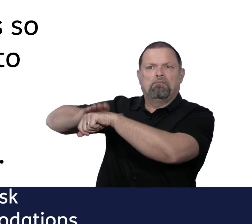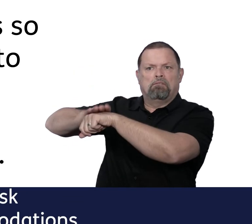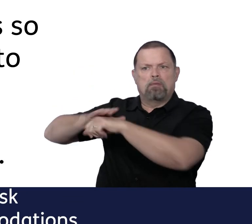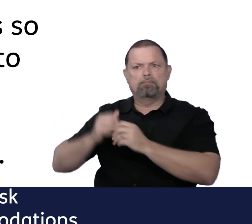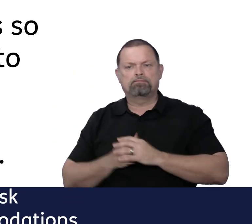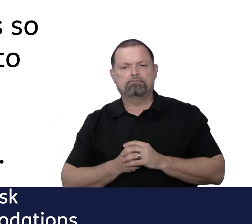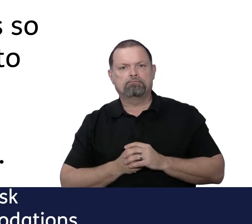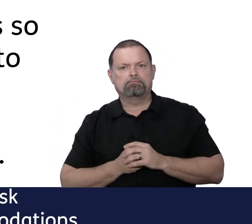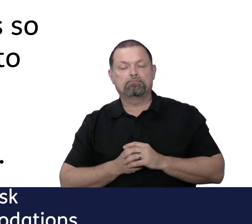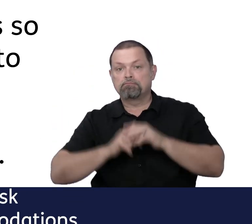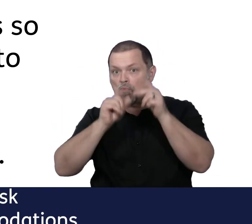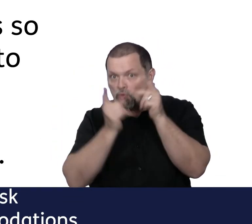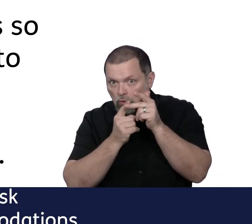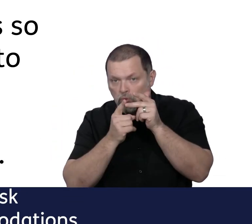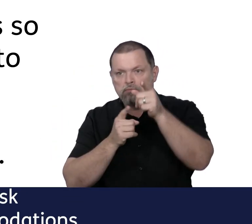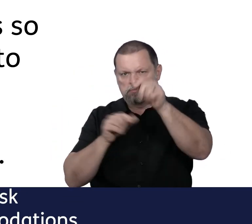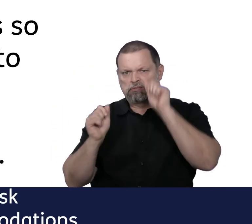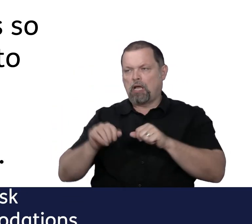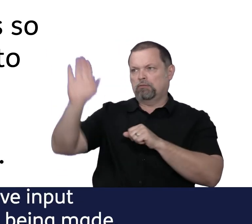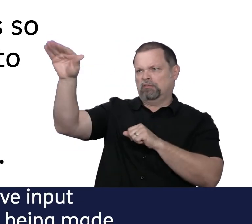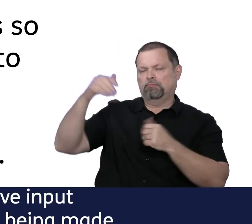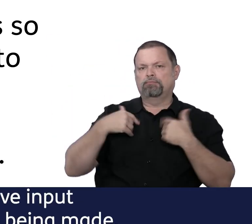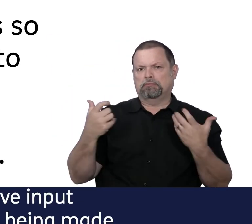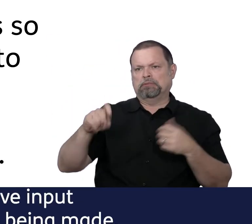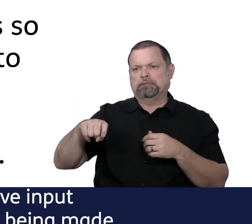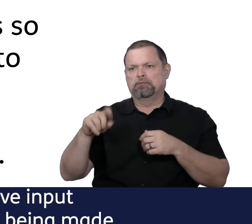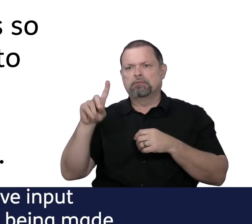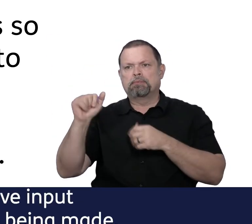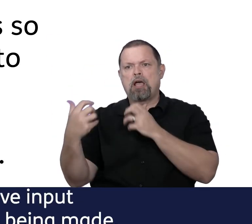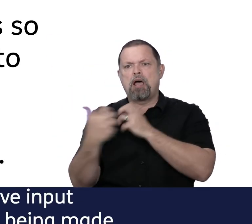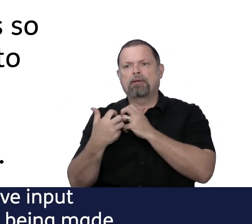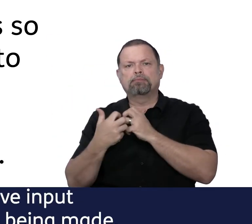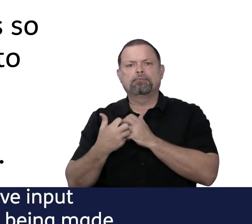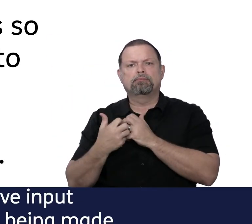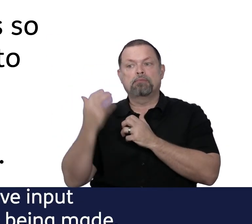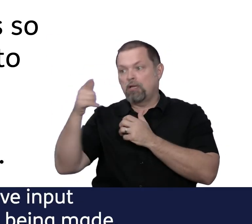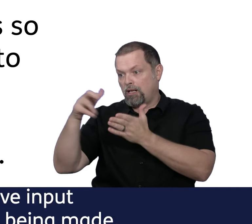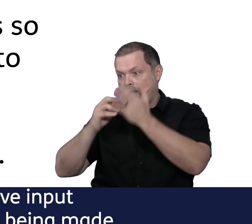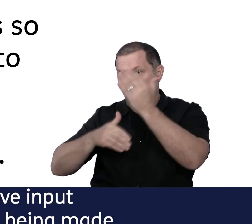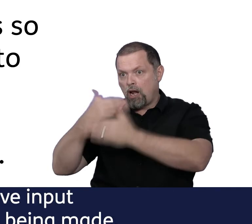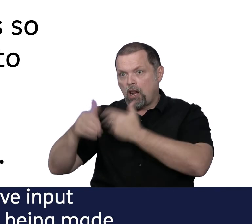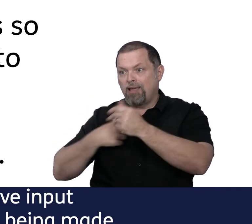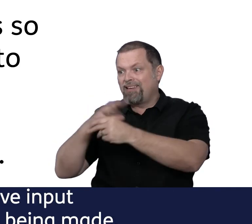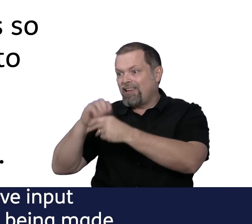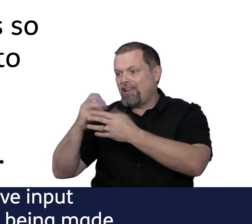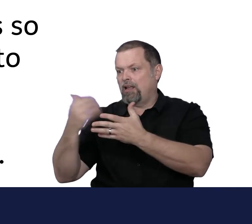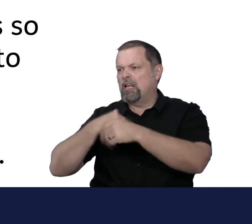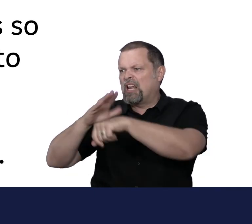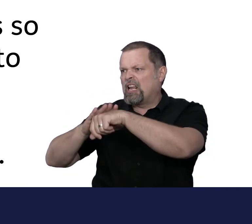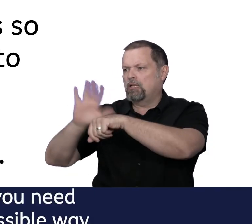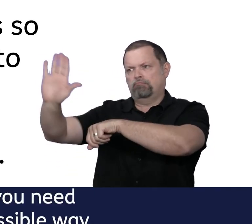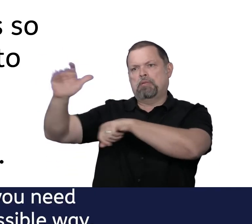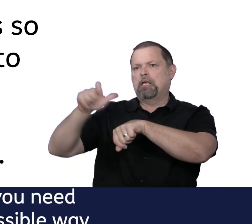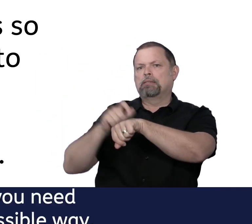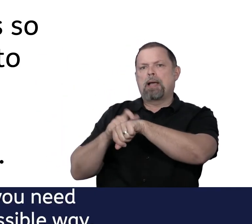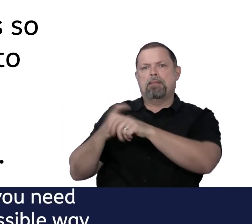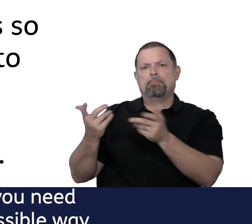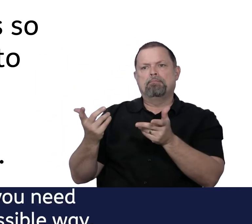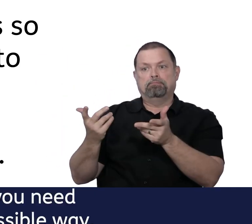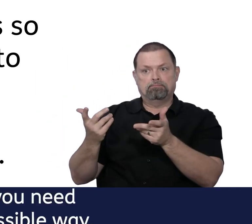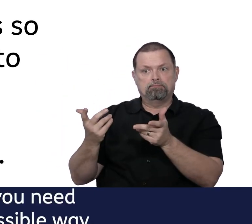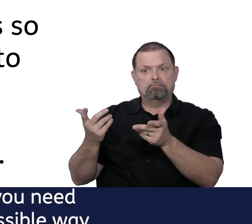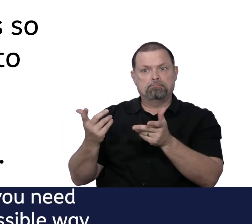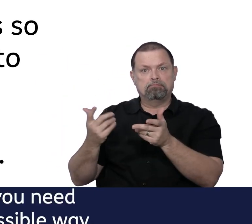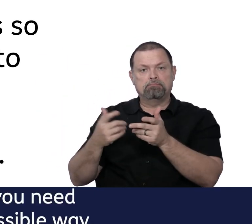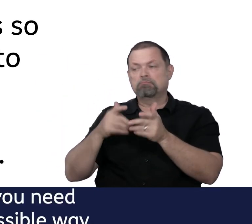Third, you can ask for disability accommodations if you need them to give input about regulations that are being made. You can ask for what you